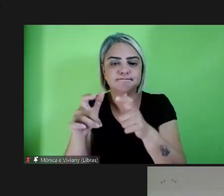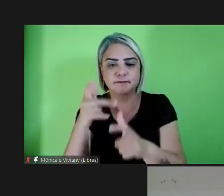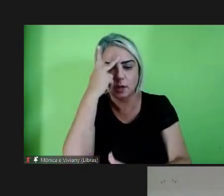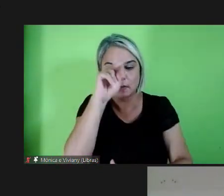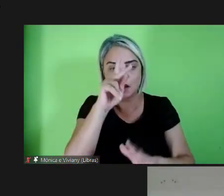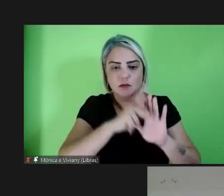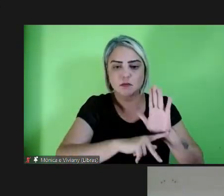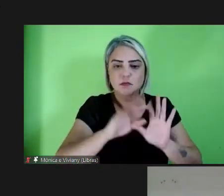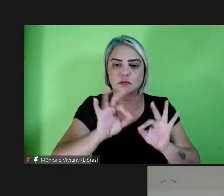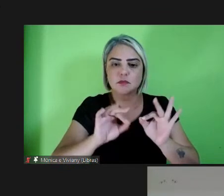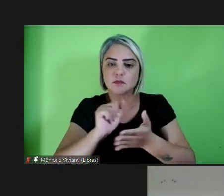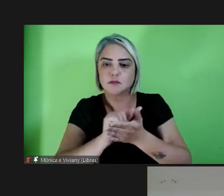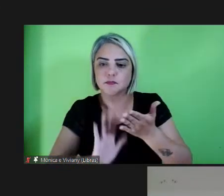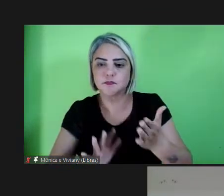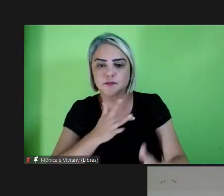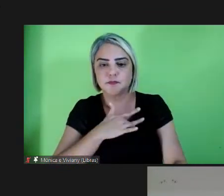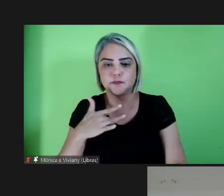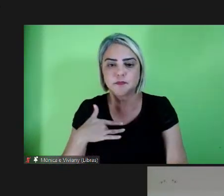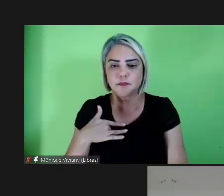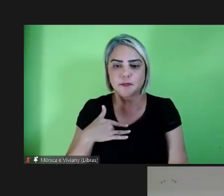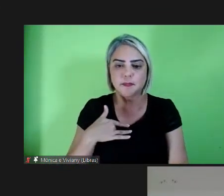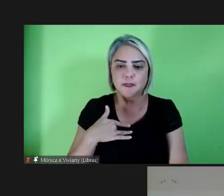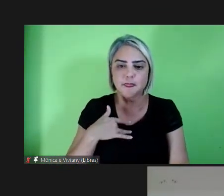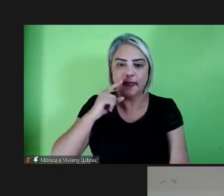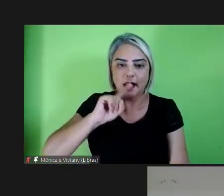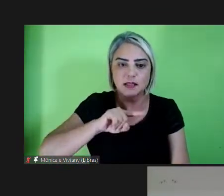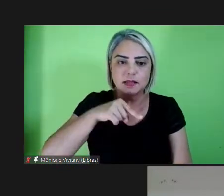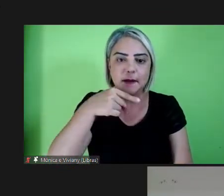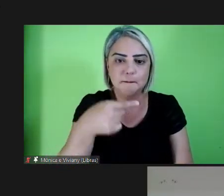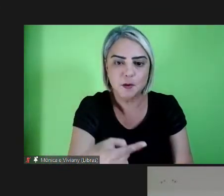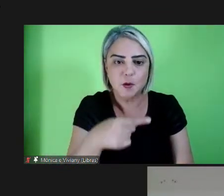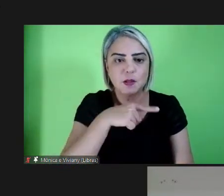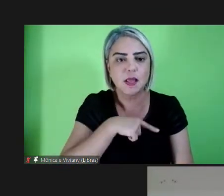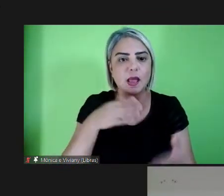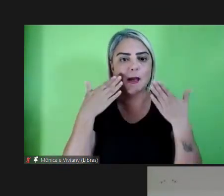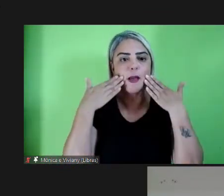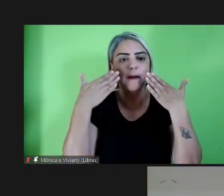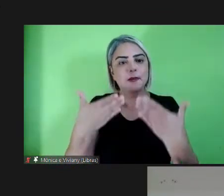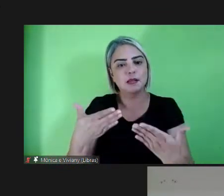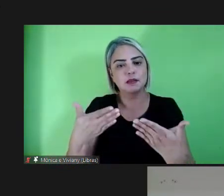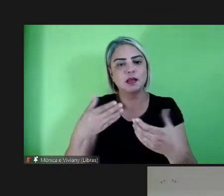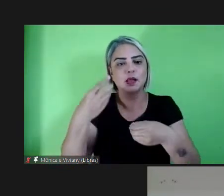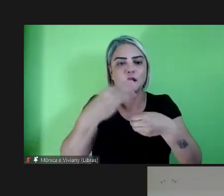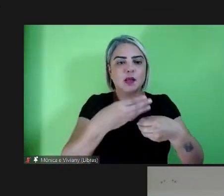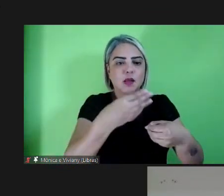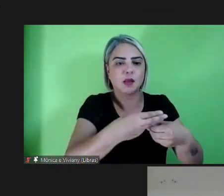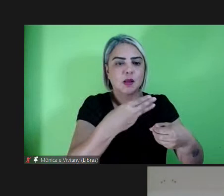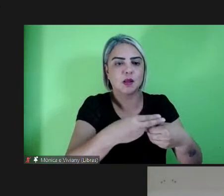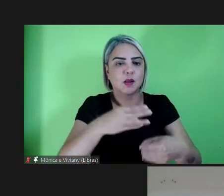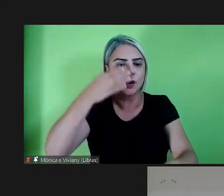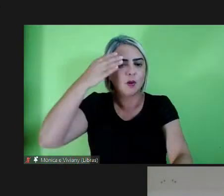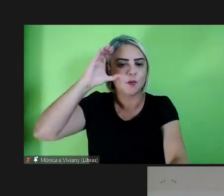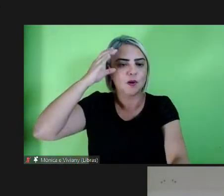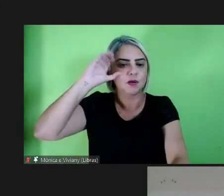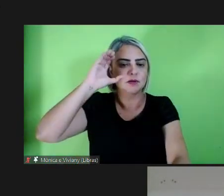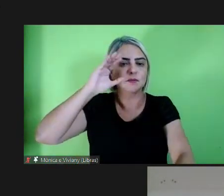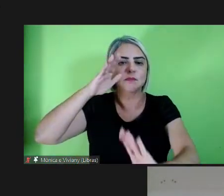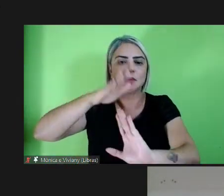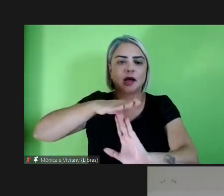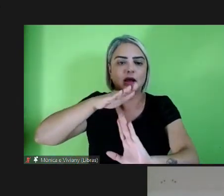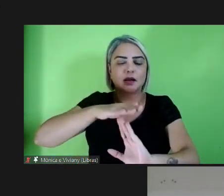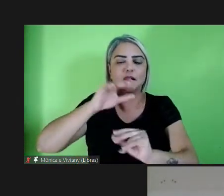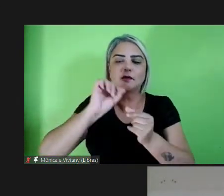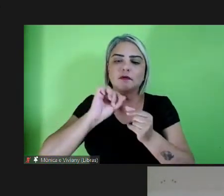mapping of the territory for the planning of actions in health. Next, we are going to have the presentation from the municipality of